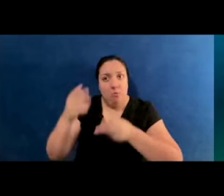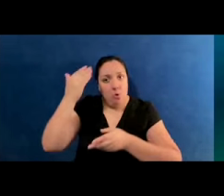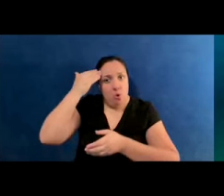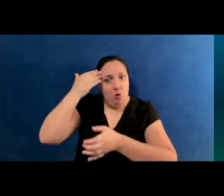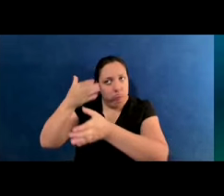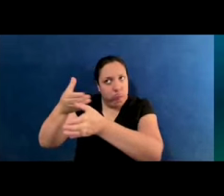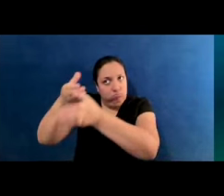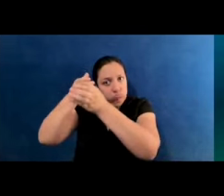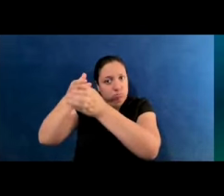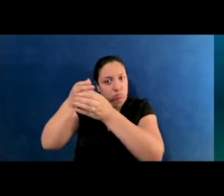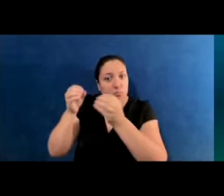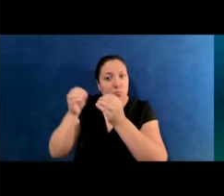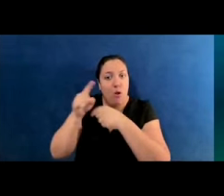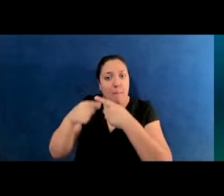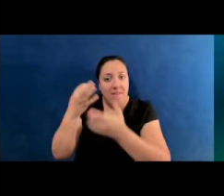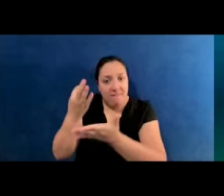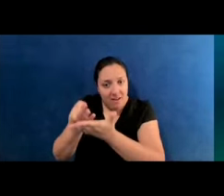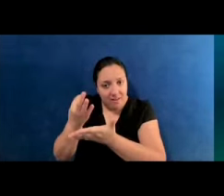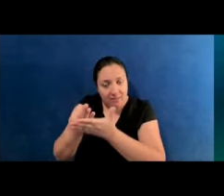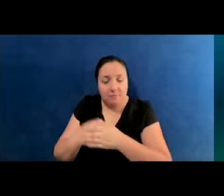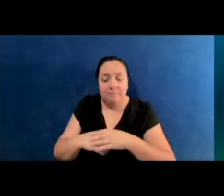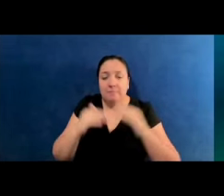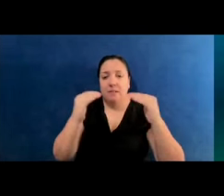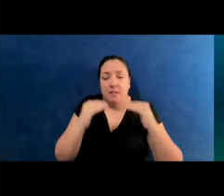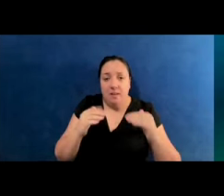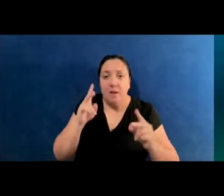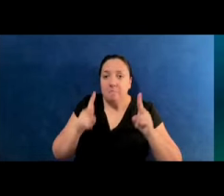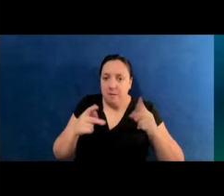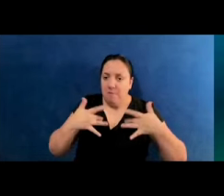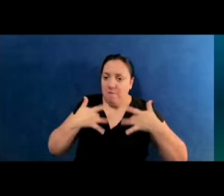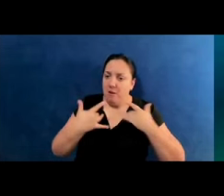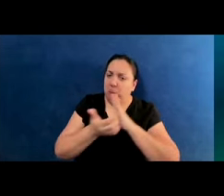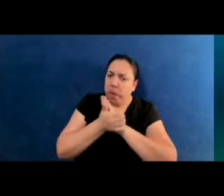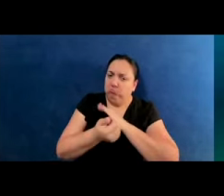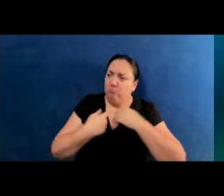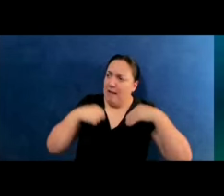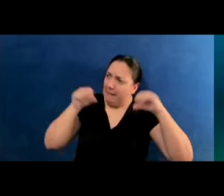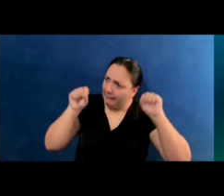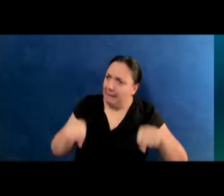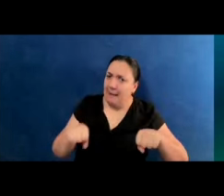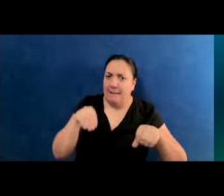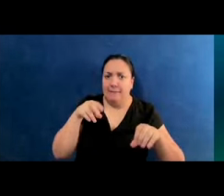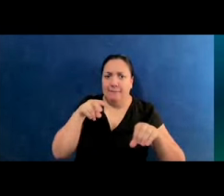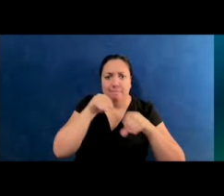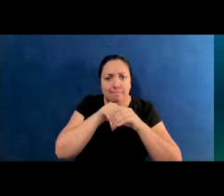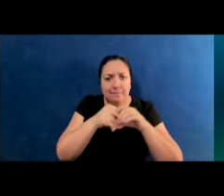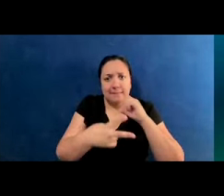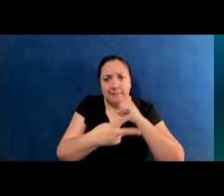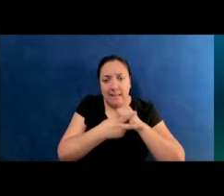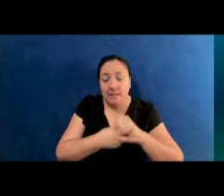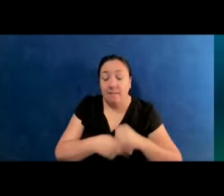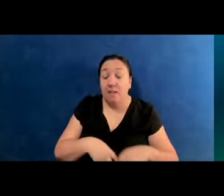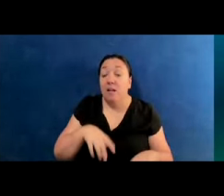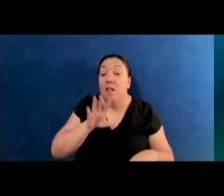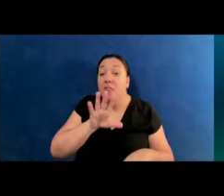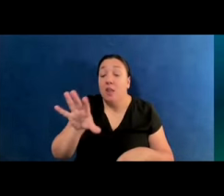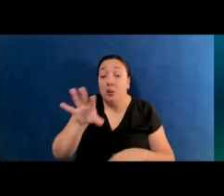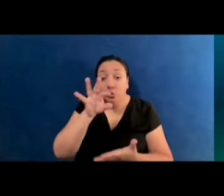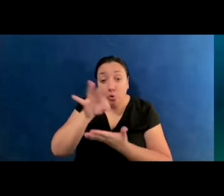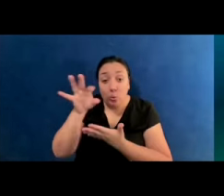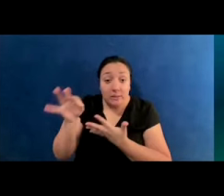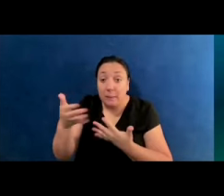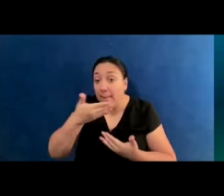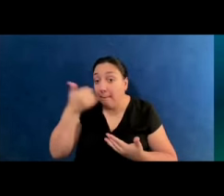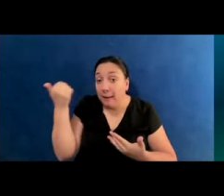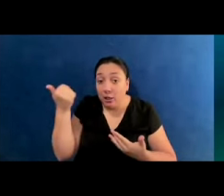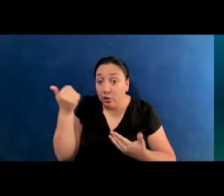increased self-efficacy, believing that you can save, increased choice-making, increased financial engagement,